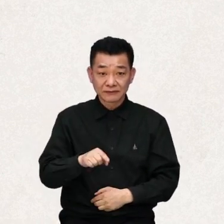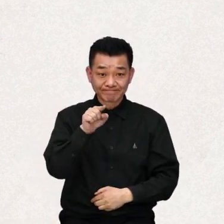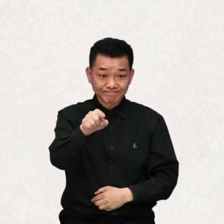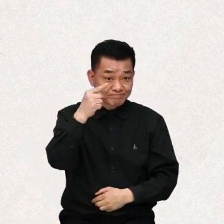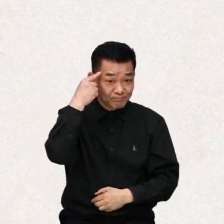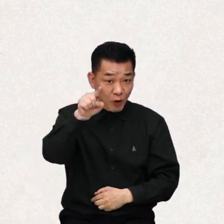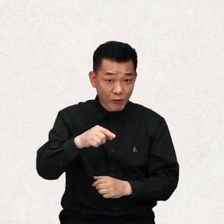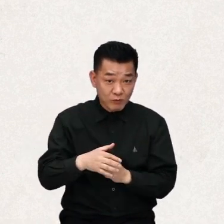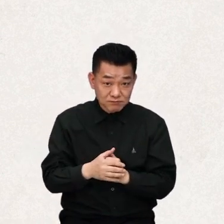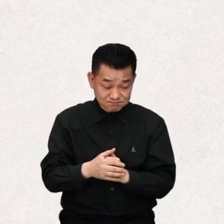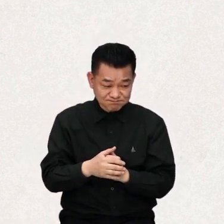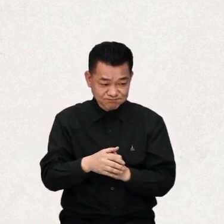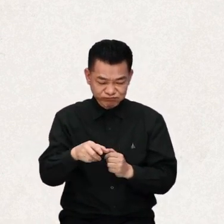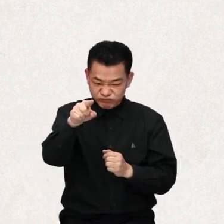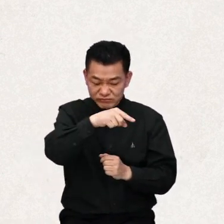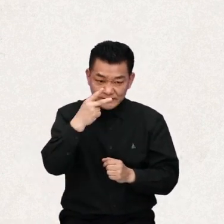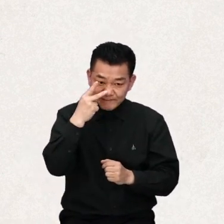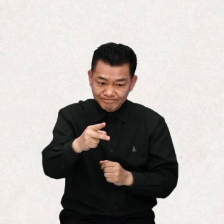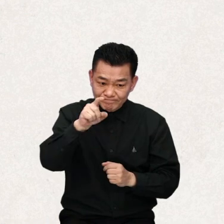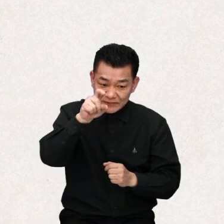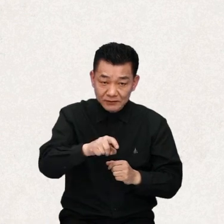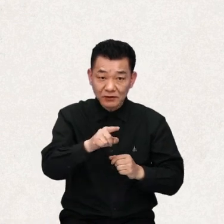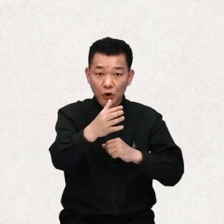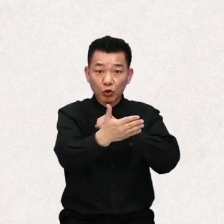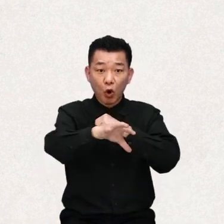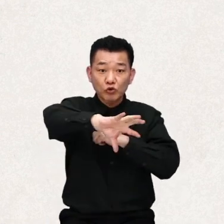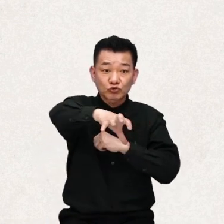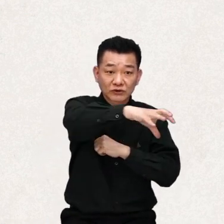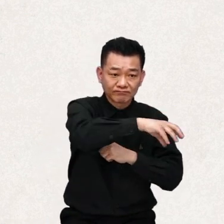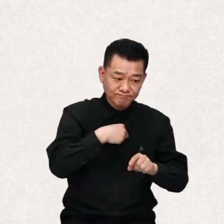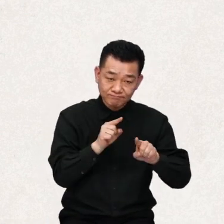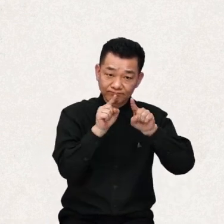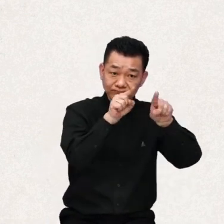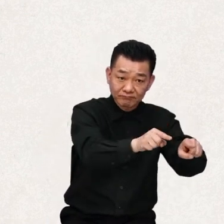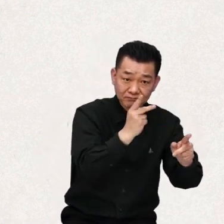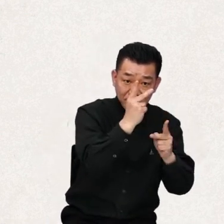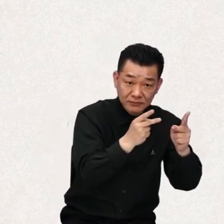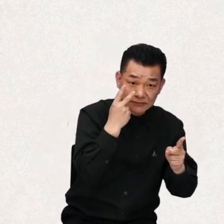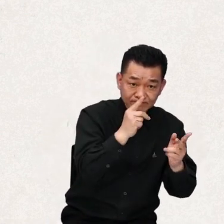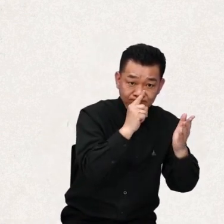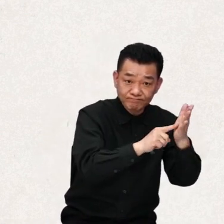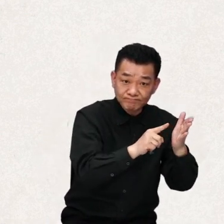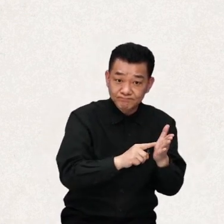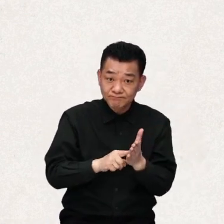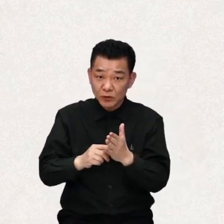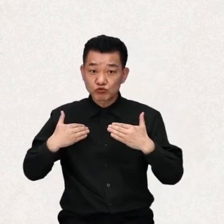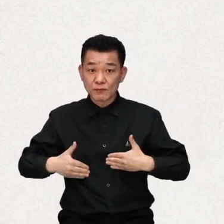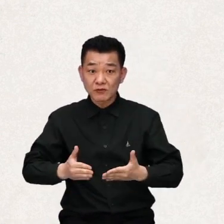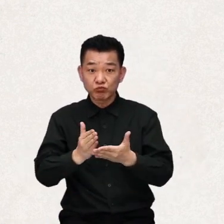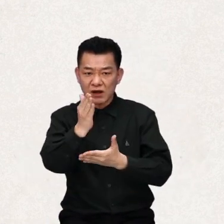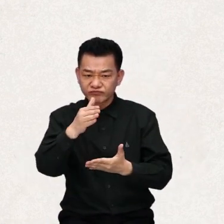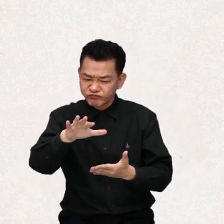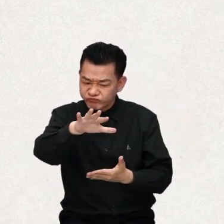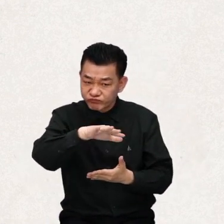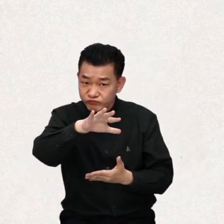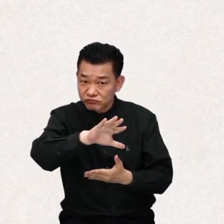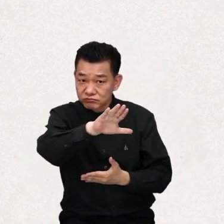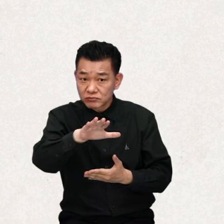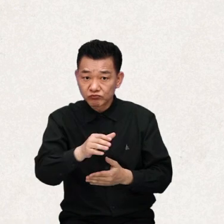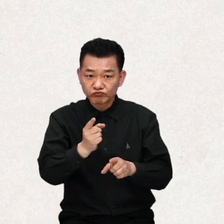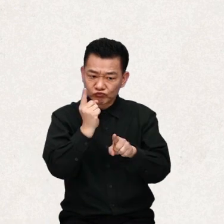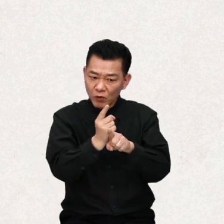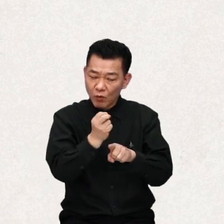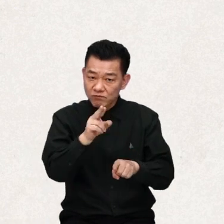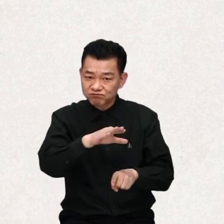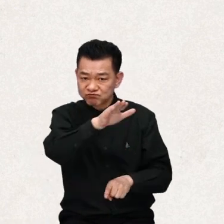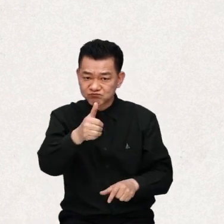For this, they personally visit the country to meet with the officials on the human rights of persons with disabilities, or collect